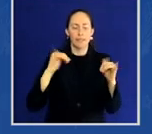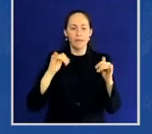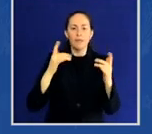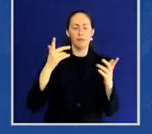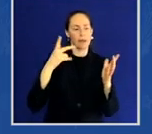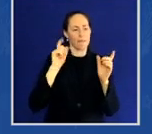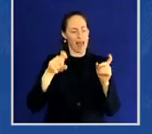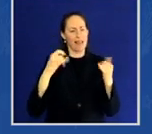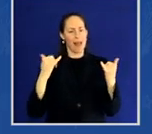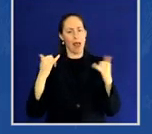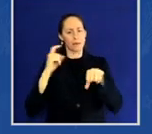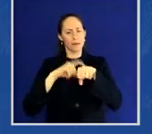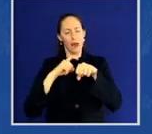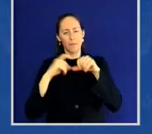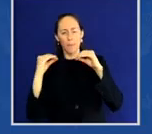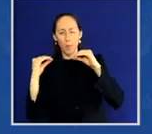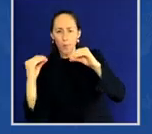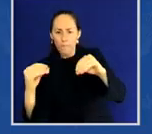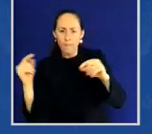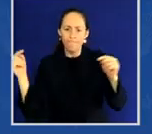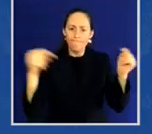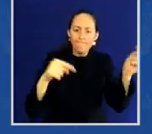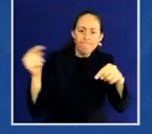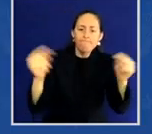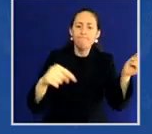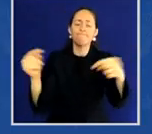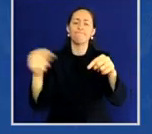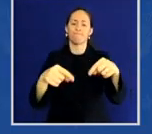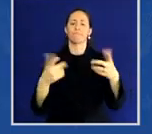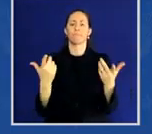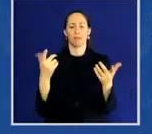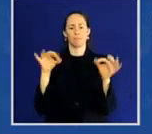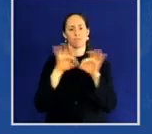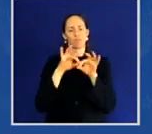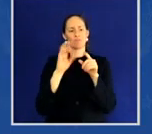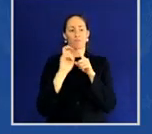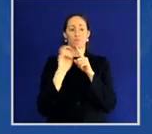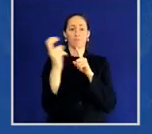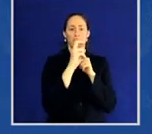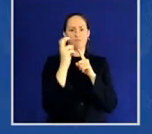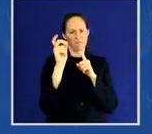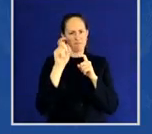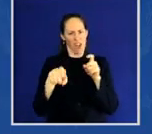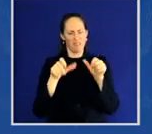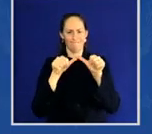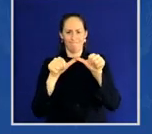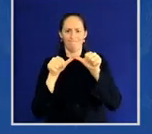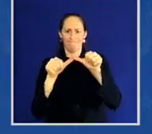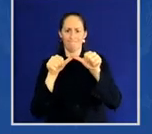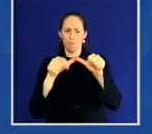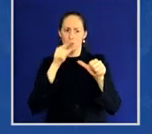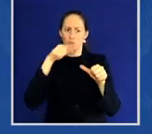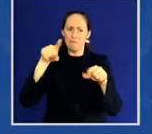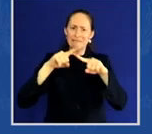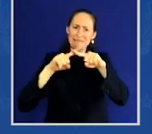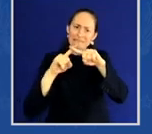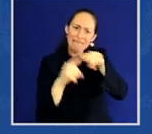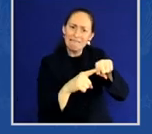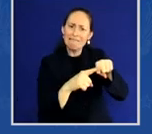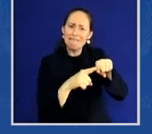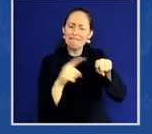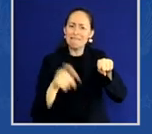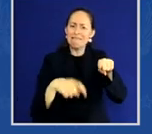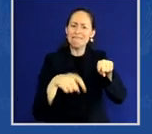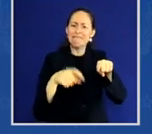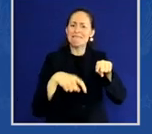every day, providing the essential transportation services to those who needed it. And now, more than ever, Amtrak is